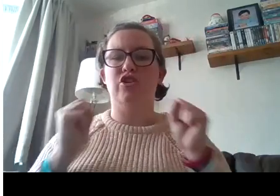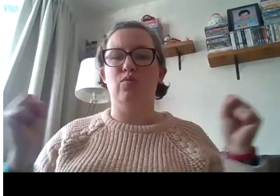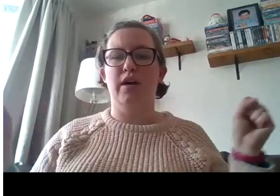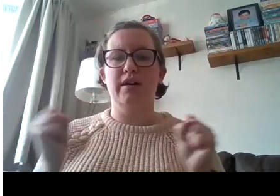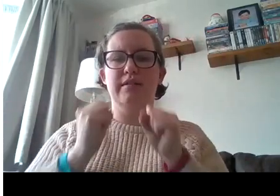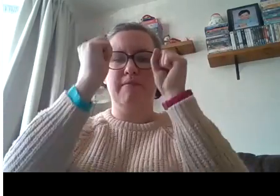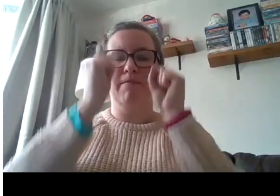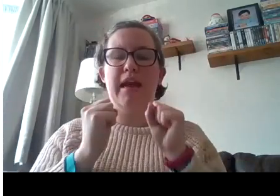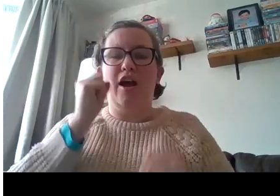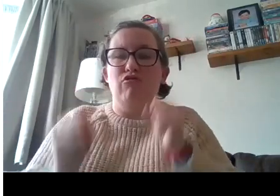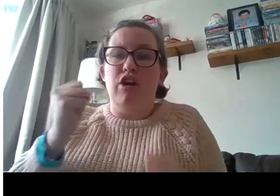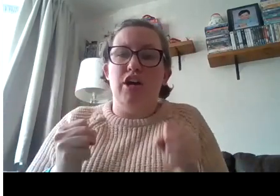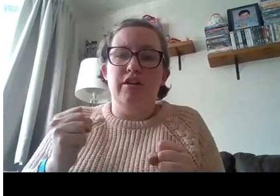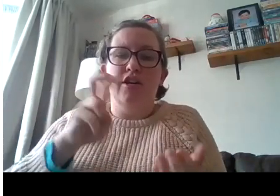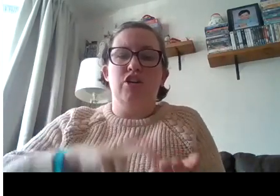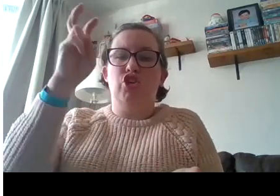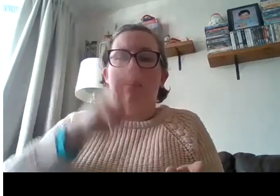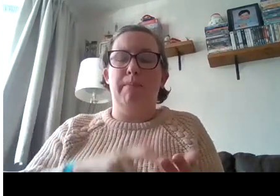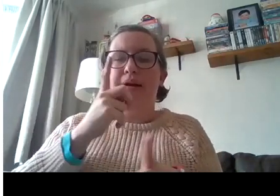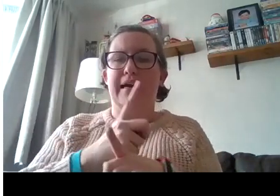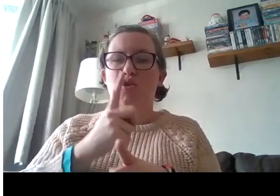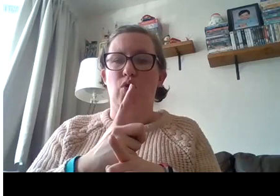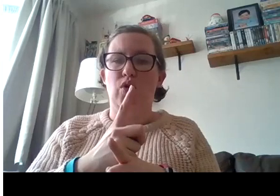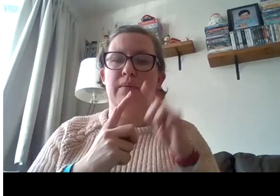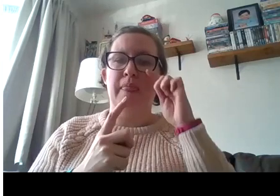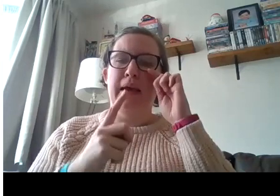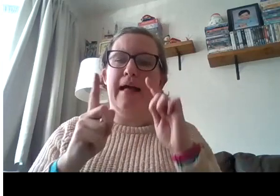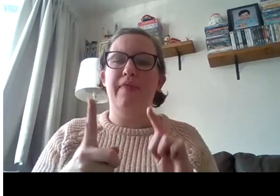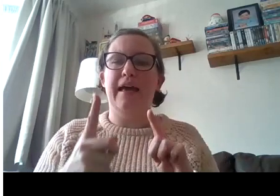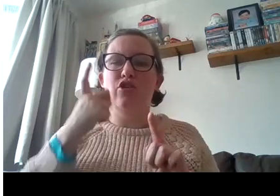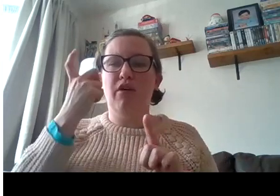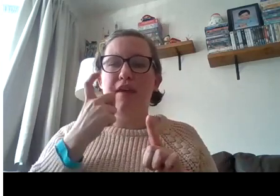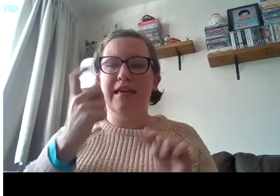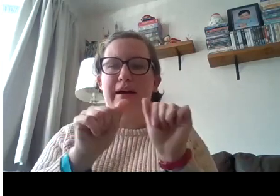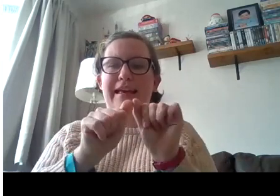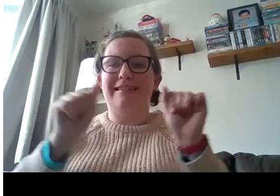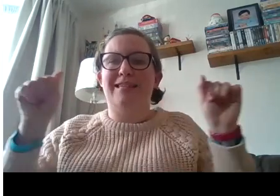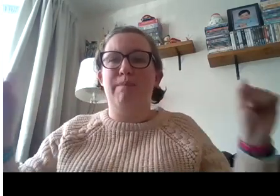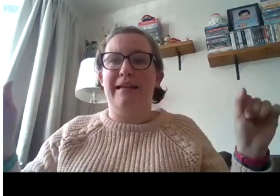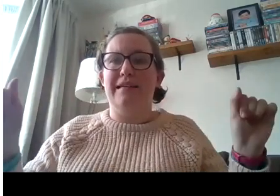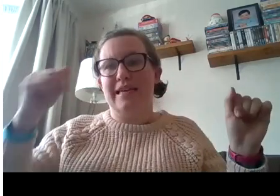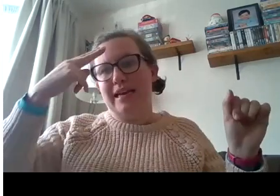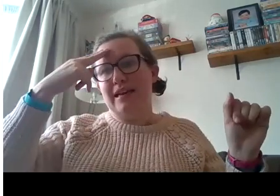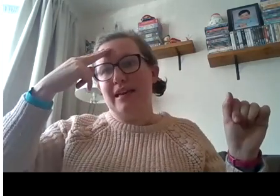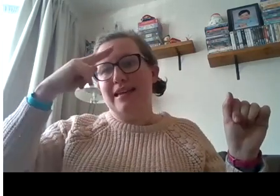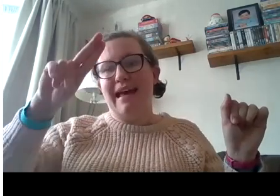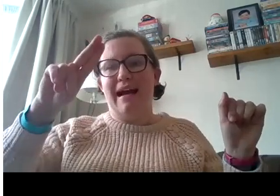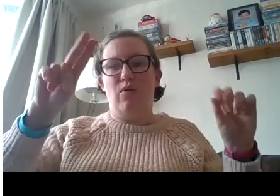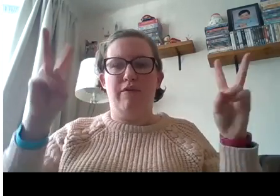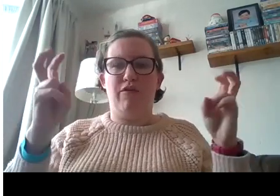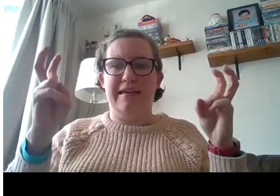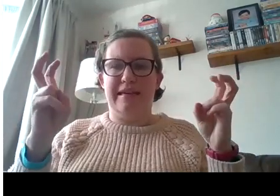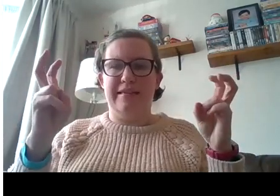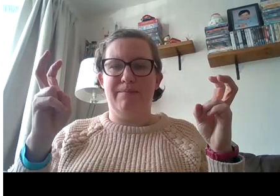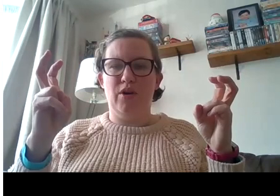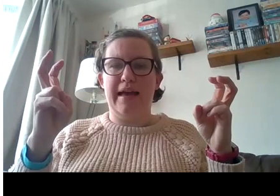or action words, okay, like run, jump and talk. And then you're thinking about expanded